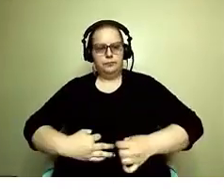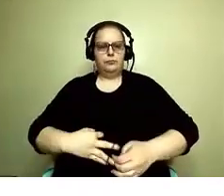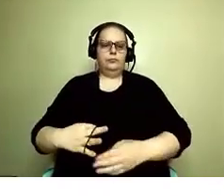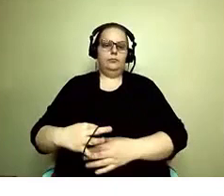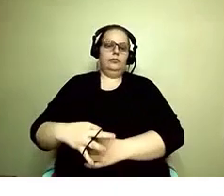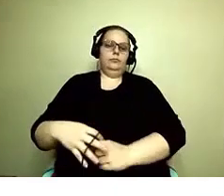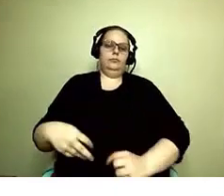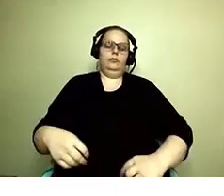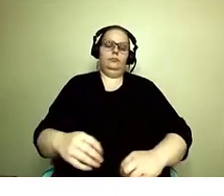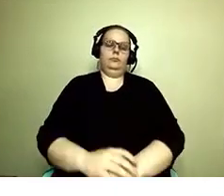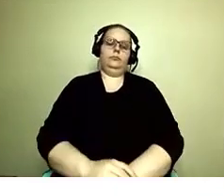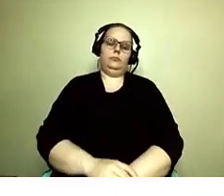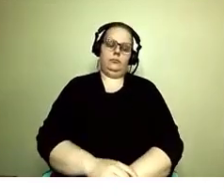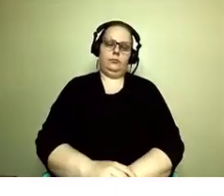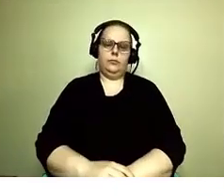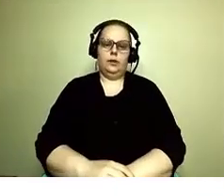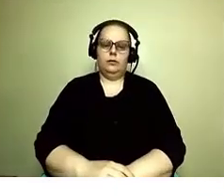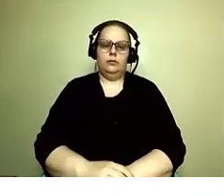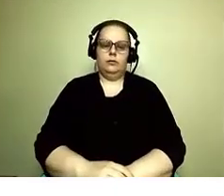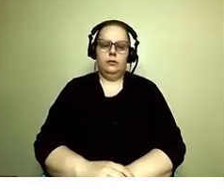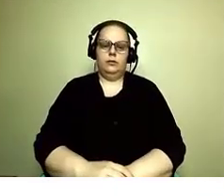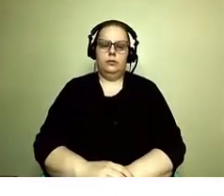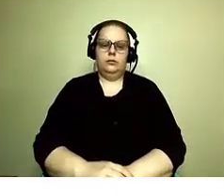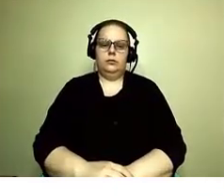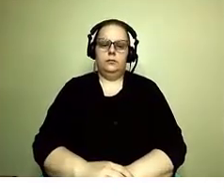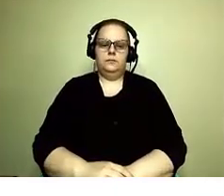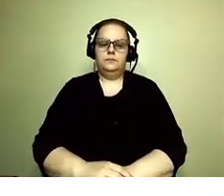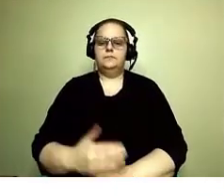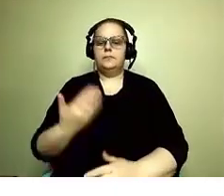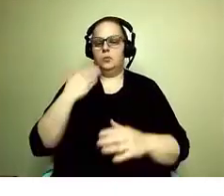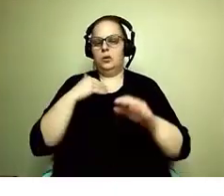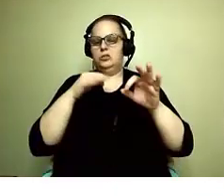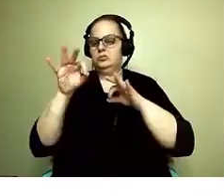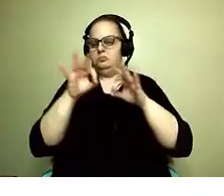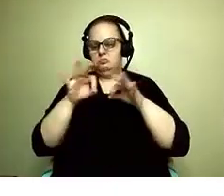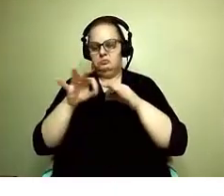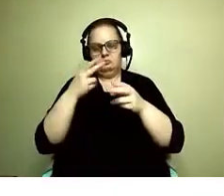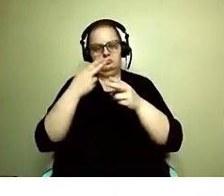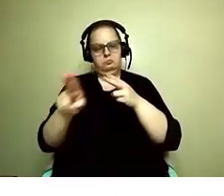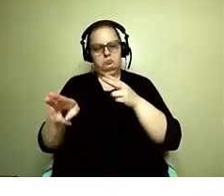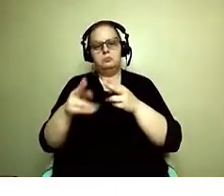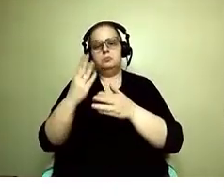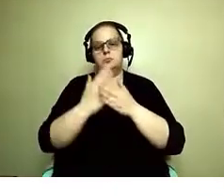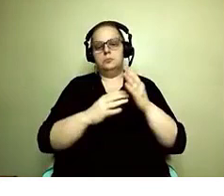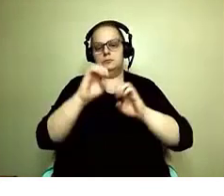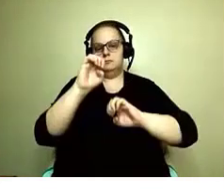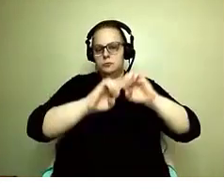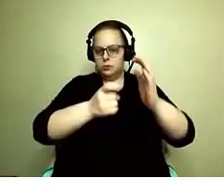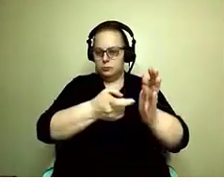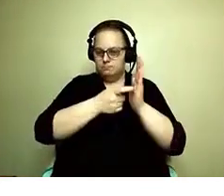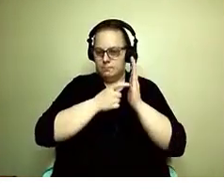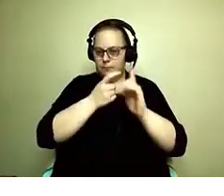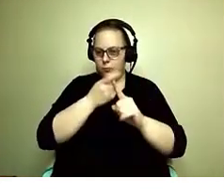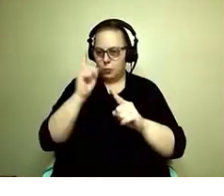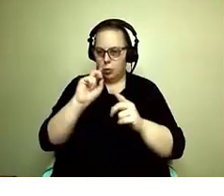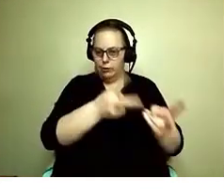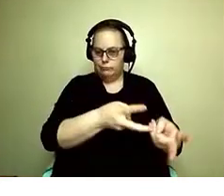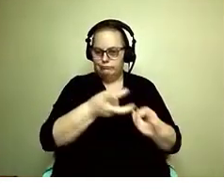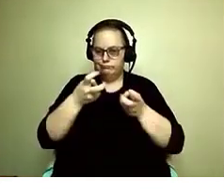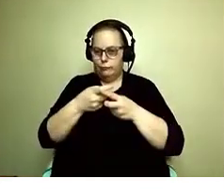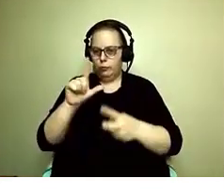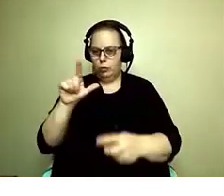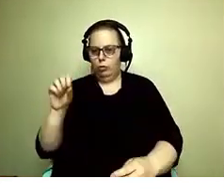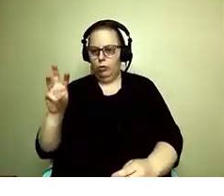I just wanted to cover a couple of the sort of the evaluation requirements and where they come from in the law.